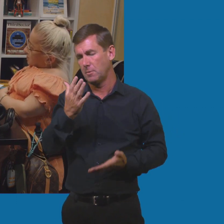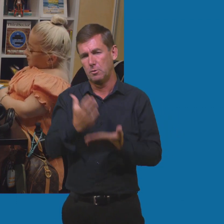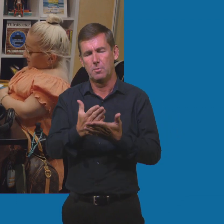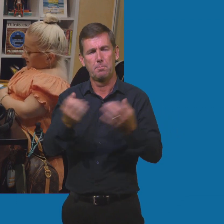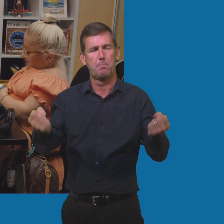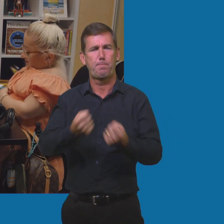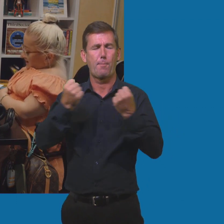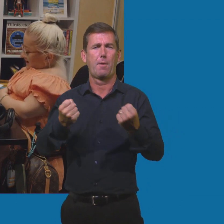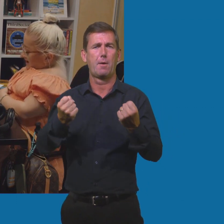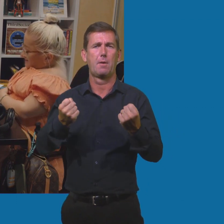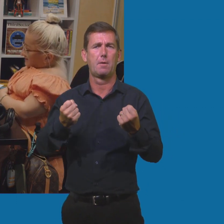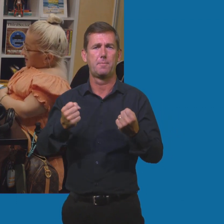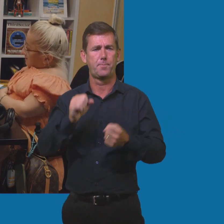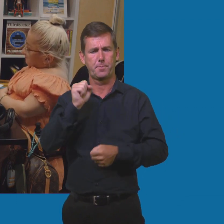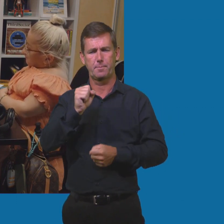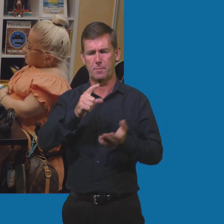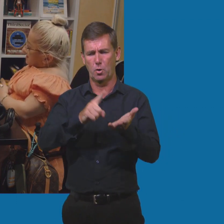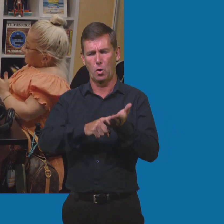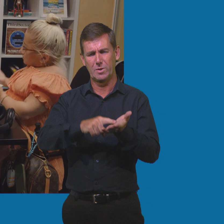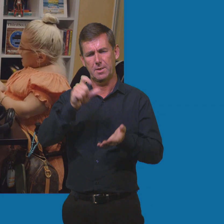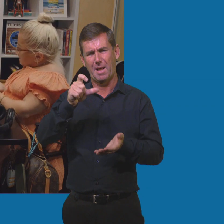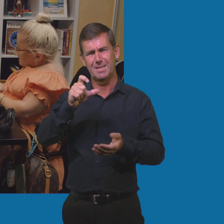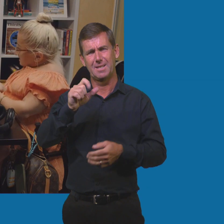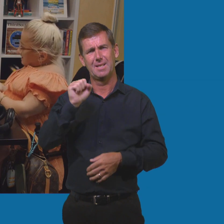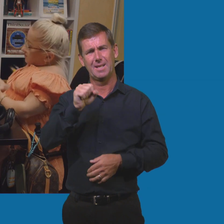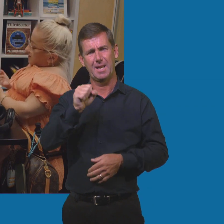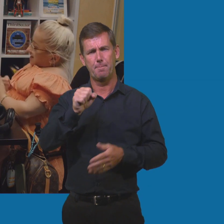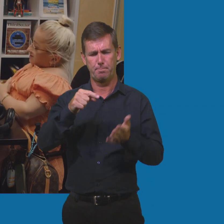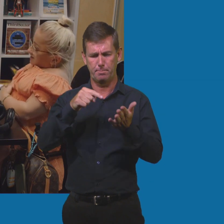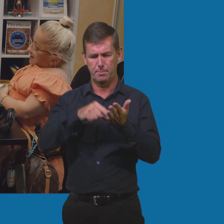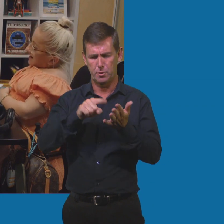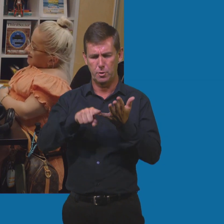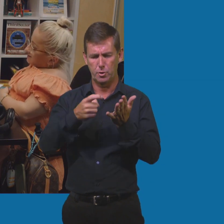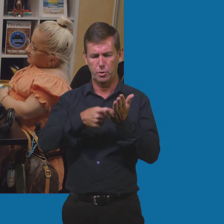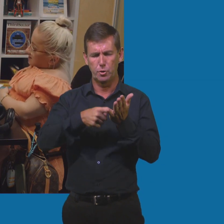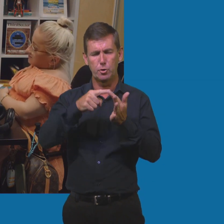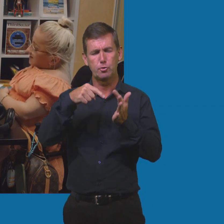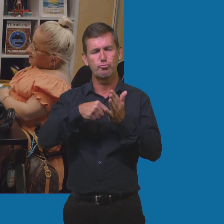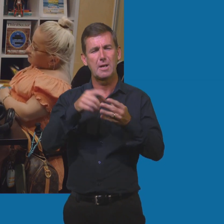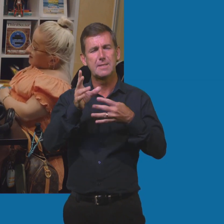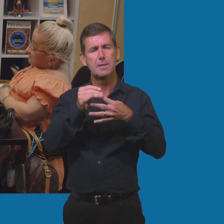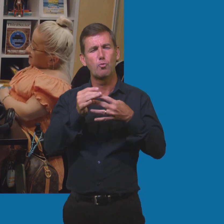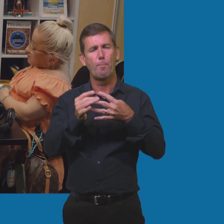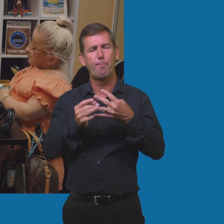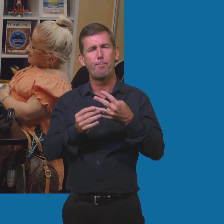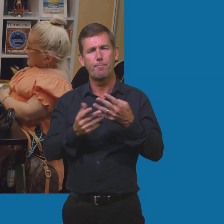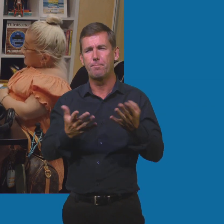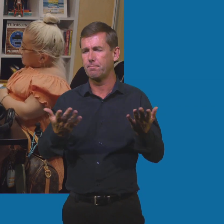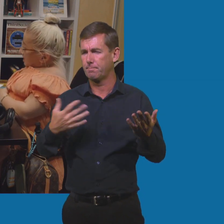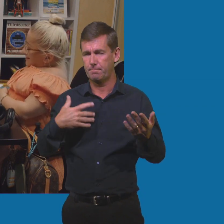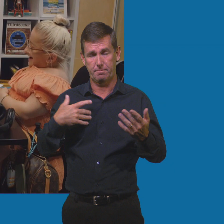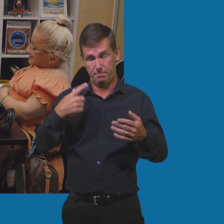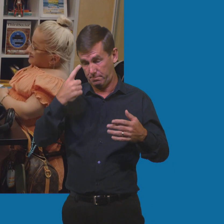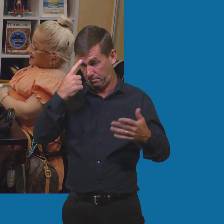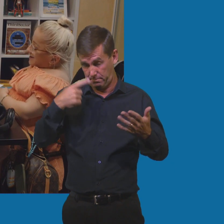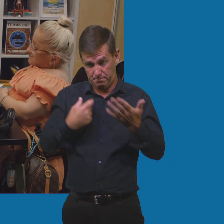powerful. So he has Tourette's. Is that correct? And sometimes that can manifest on